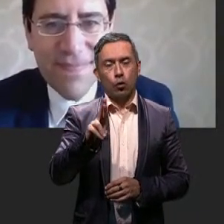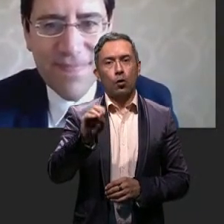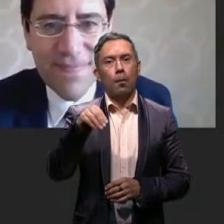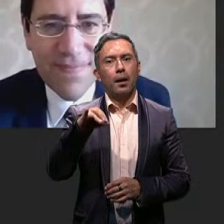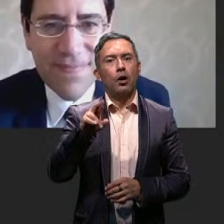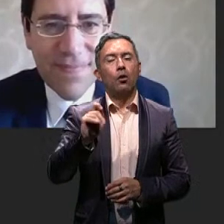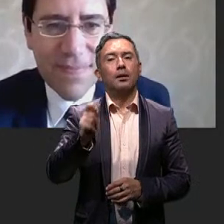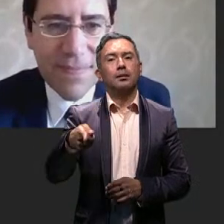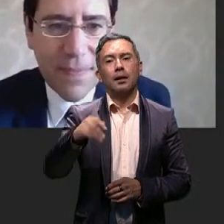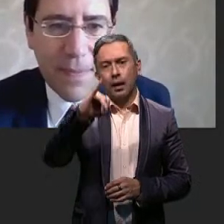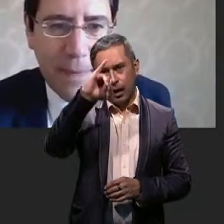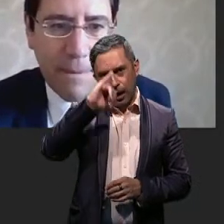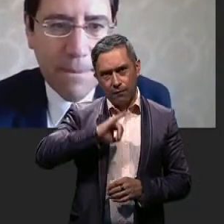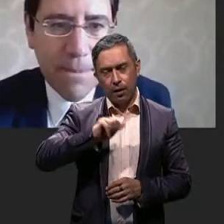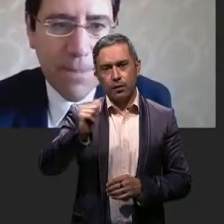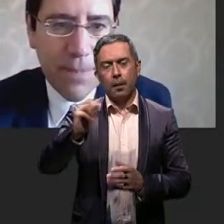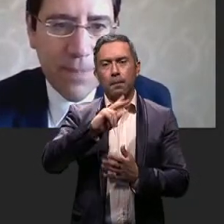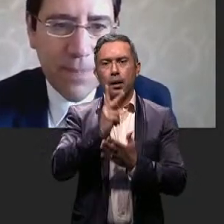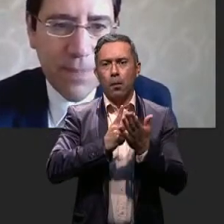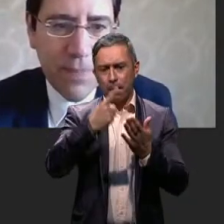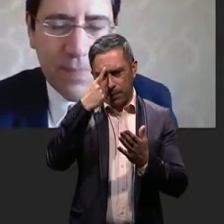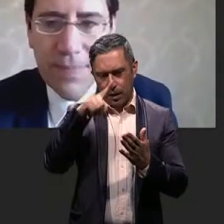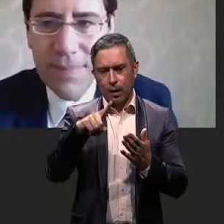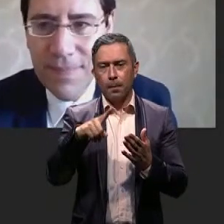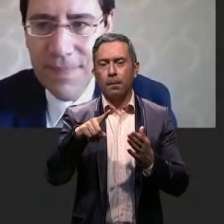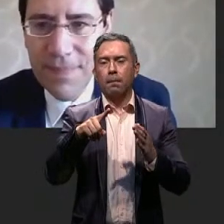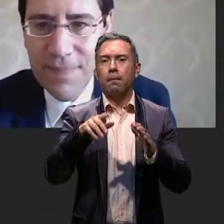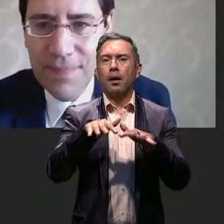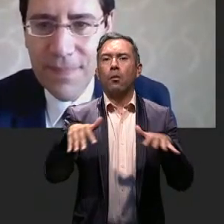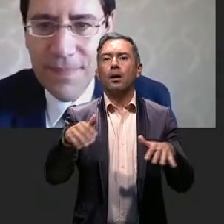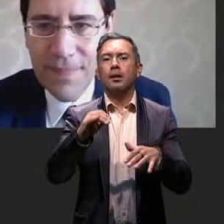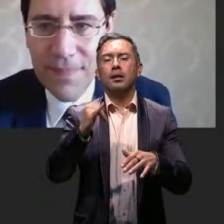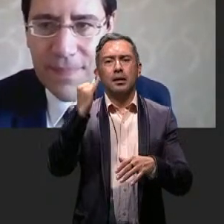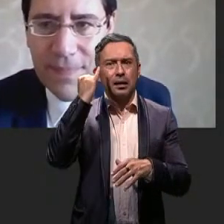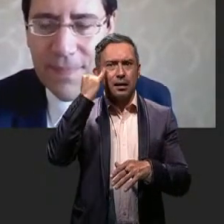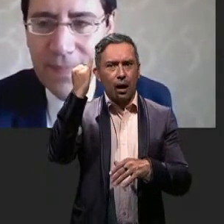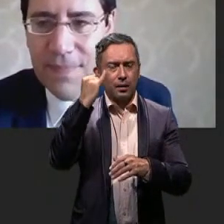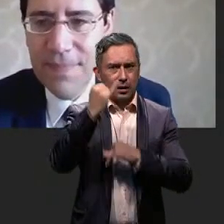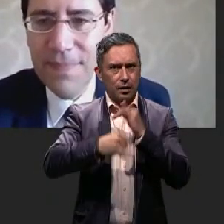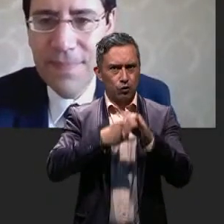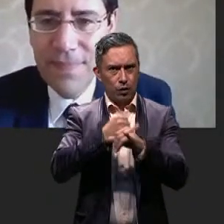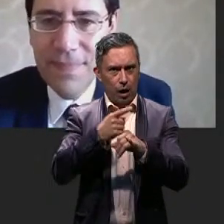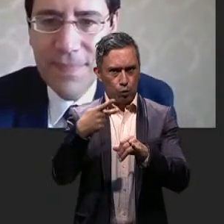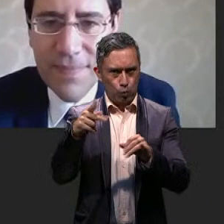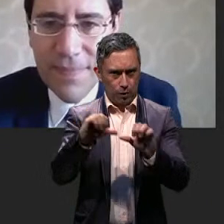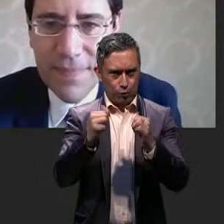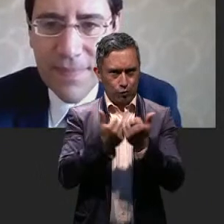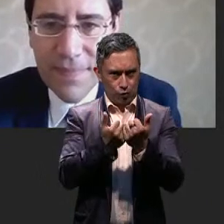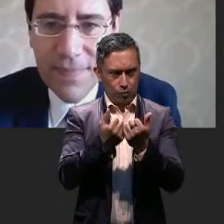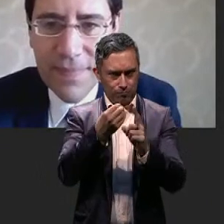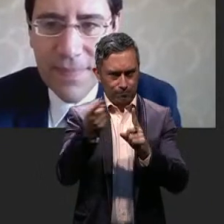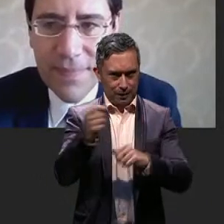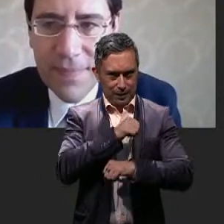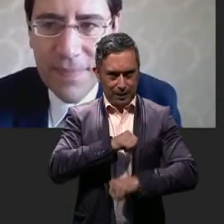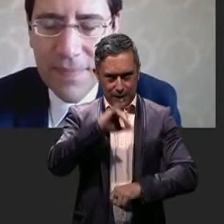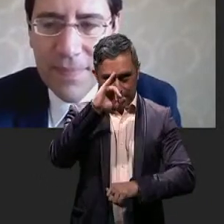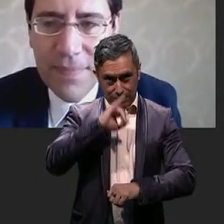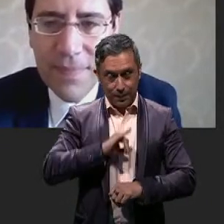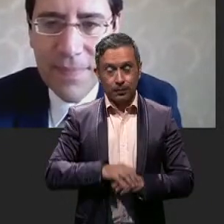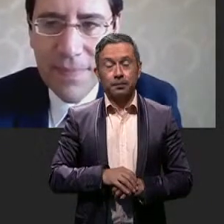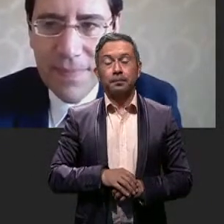to Salvador Romeros. He is the Wide Idea International program head. And of course, he has